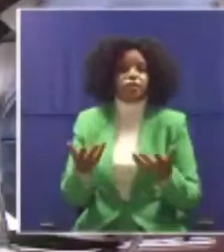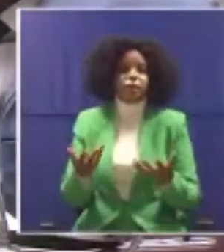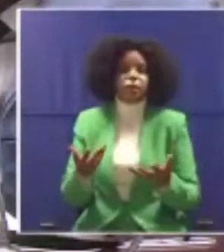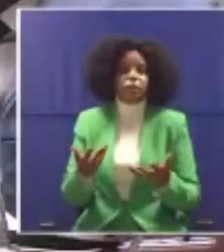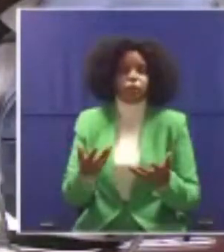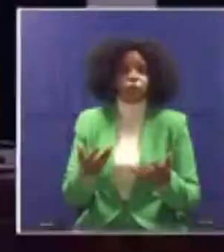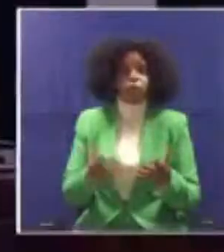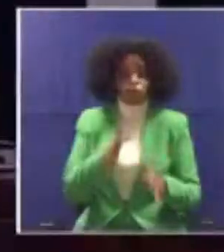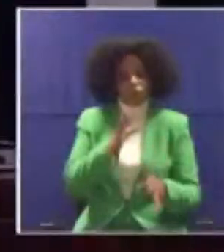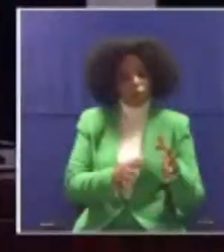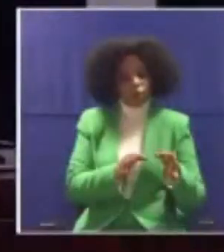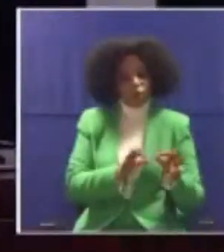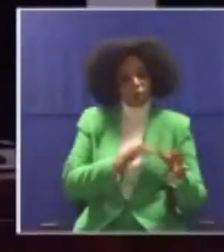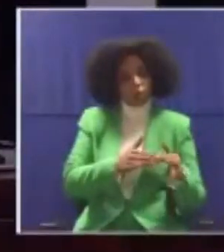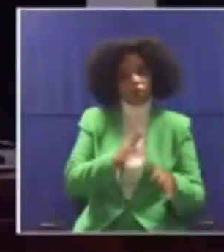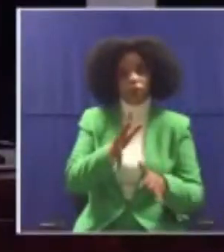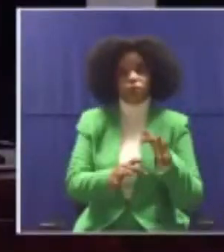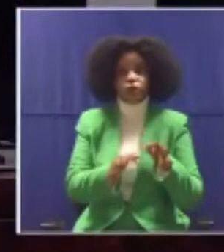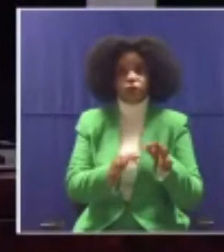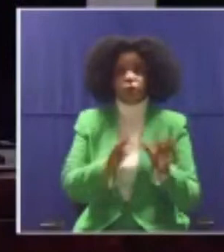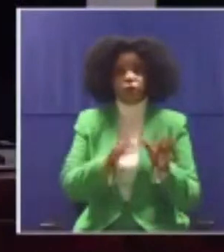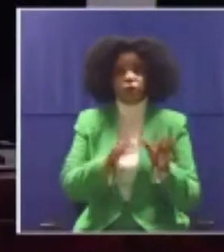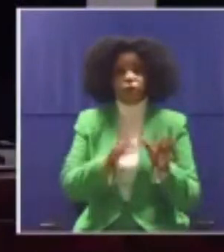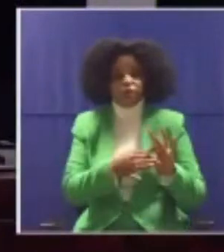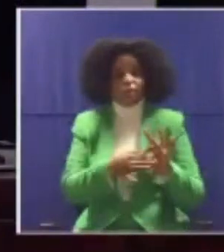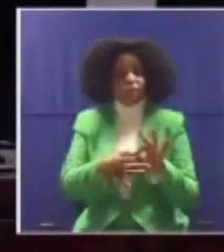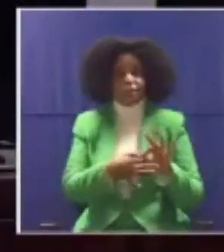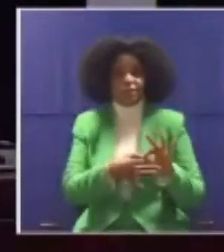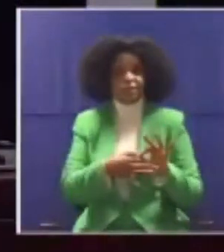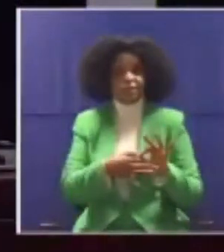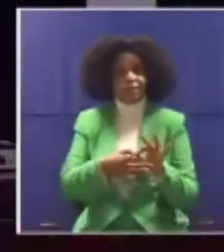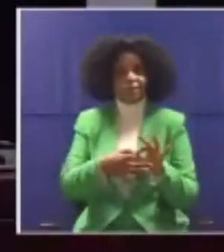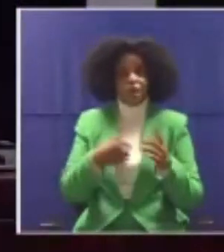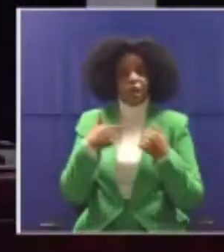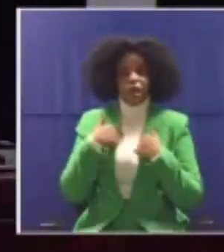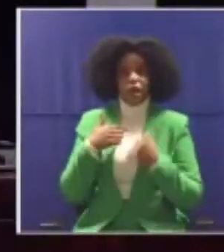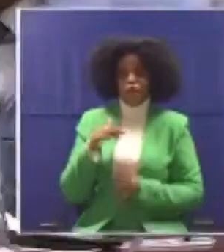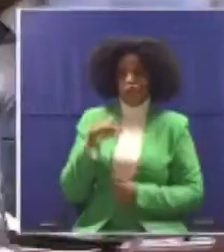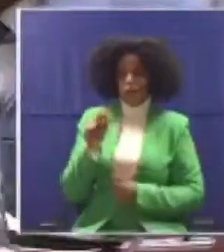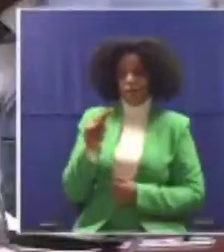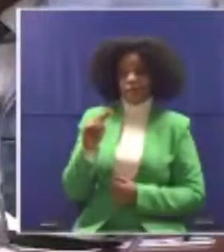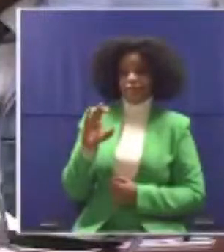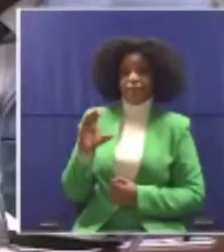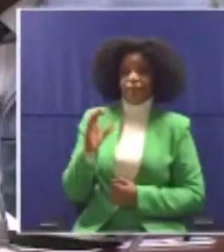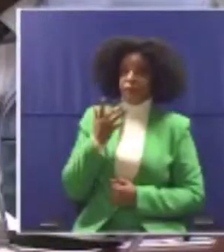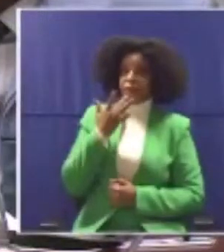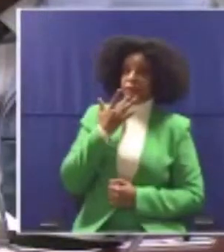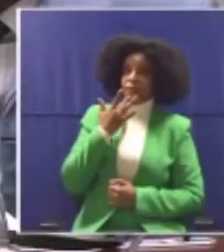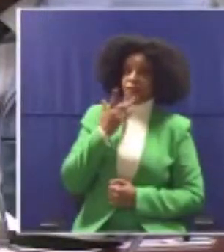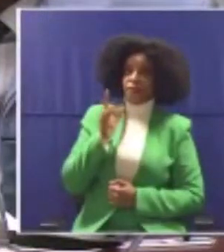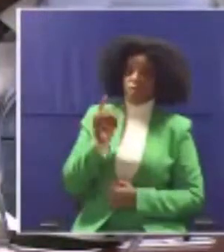coalitions is not our favorite as the ANC.